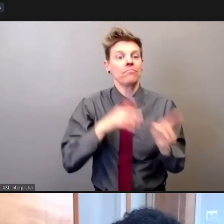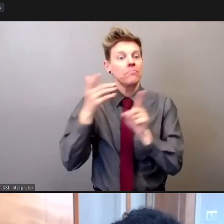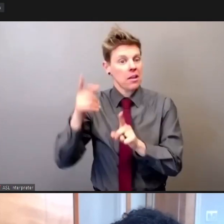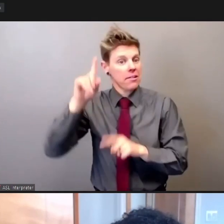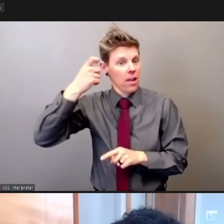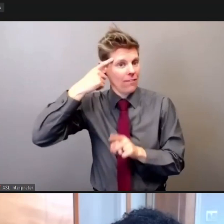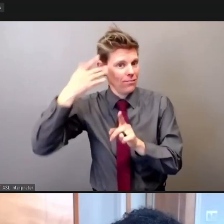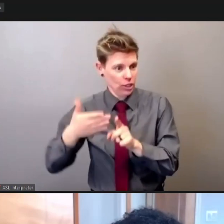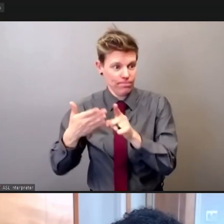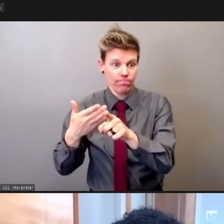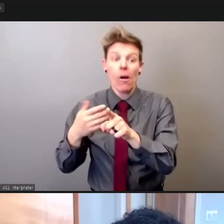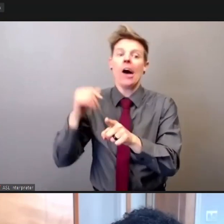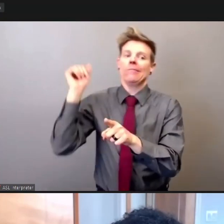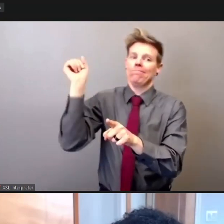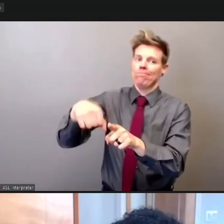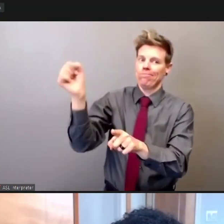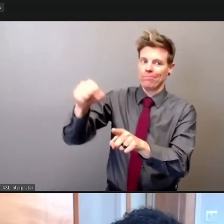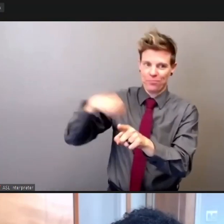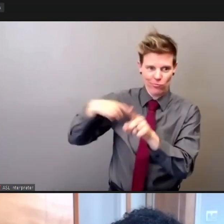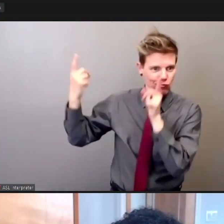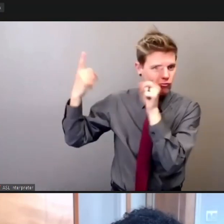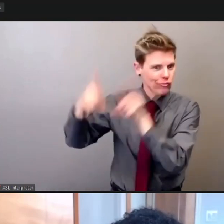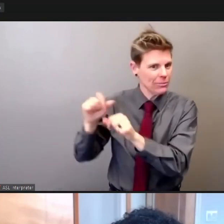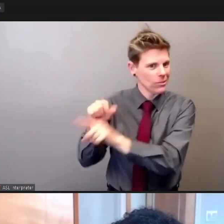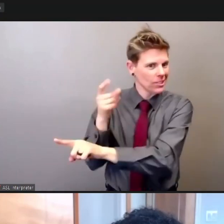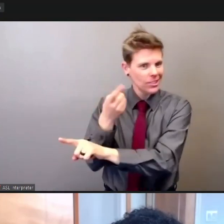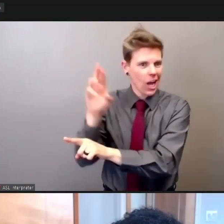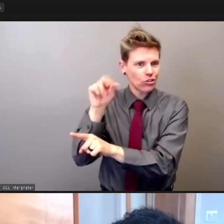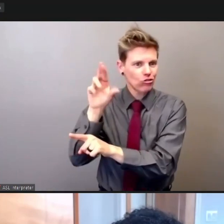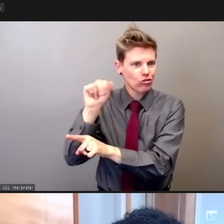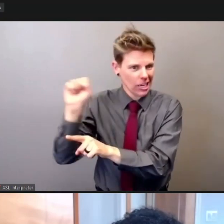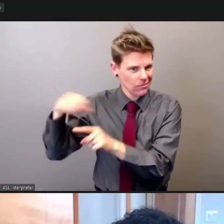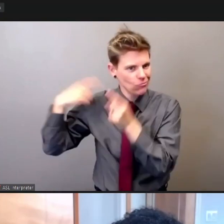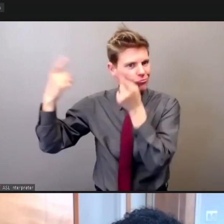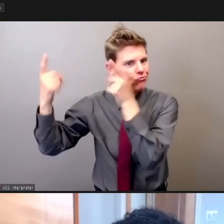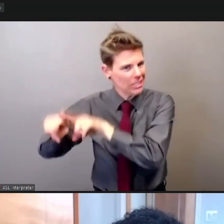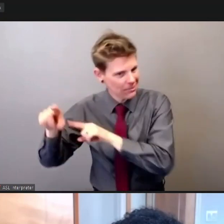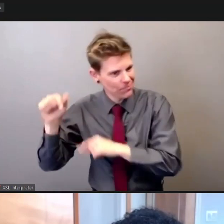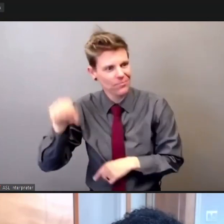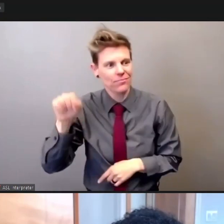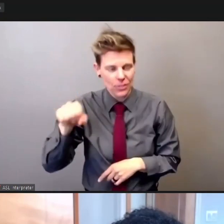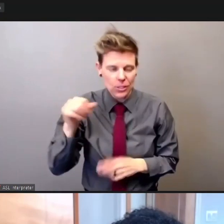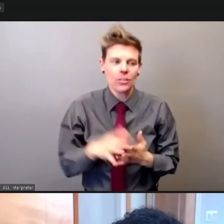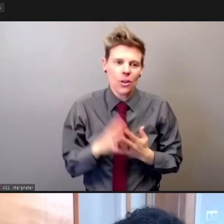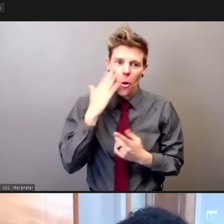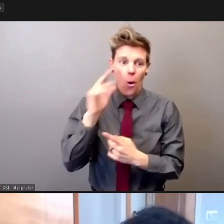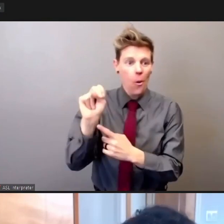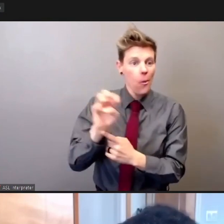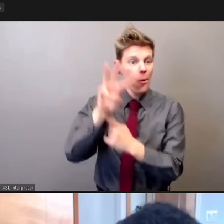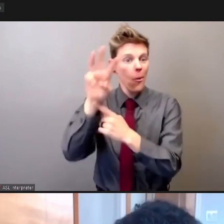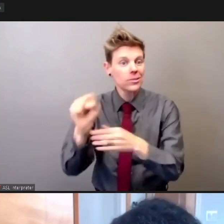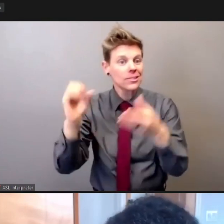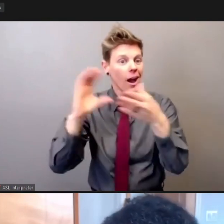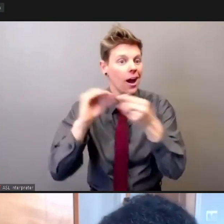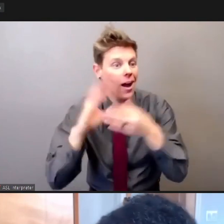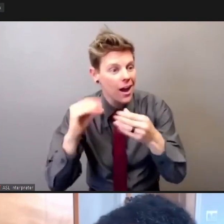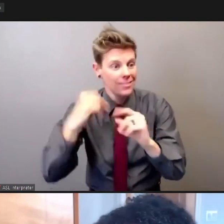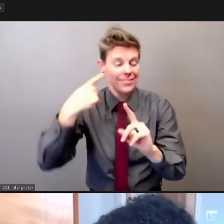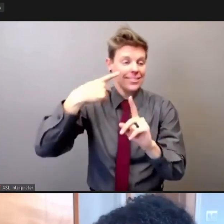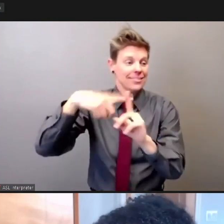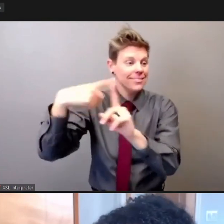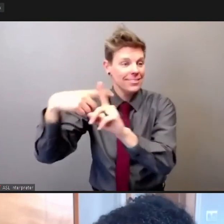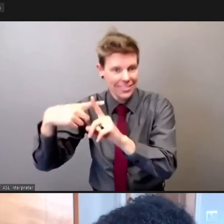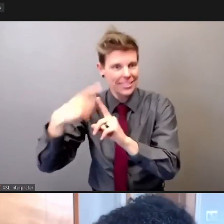incredibly optimistic, the news on the horizon about, and even the CDC saying, look, the worst could